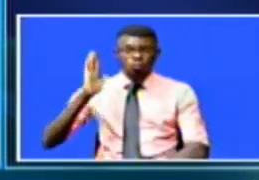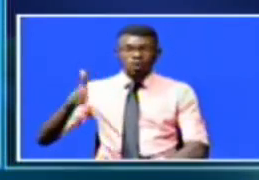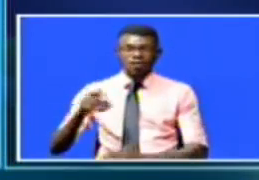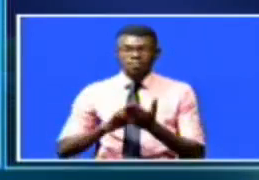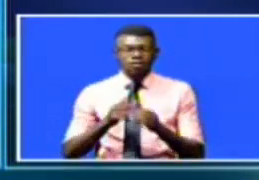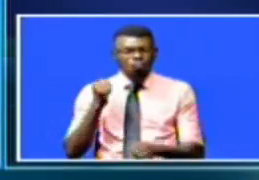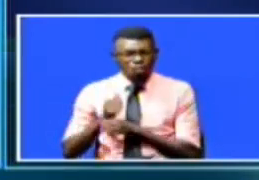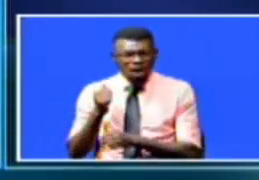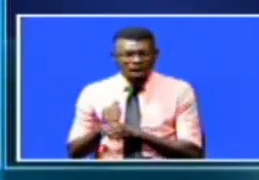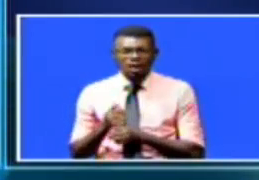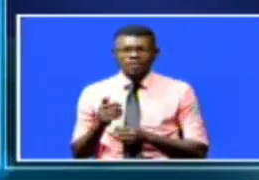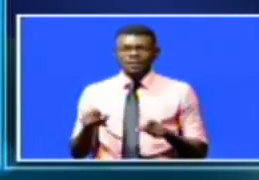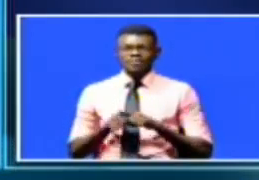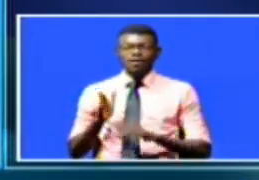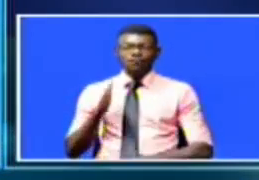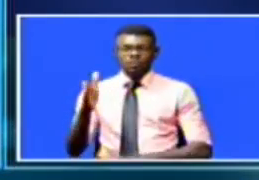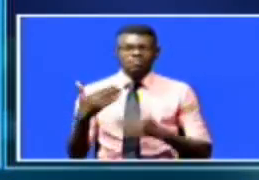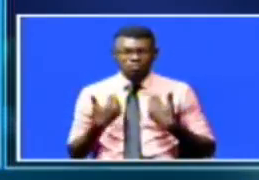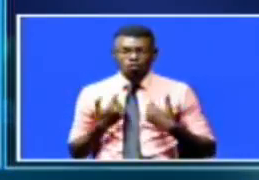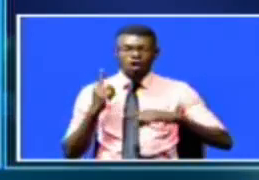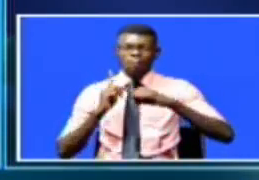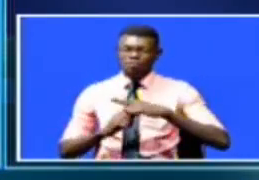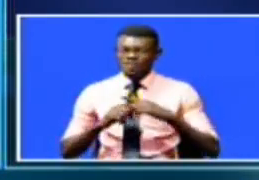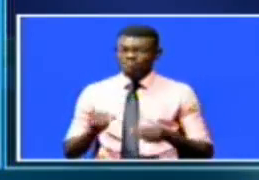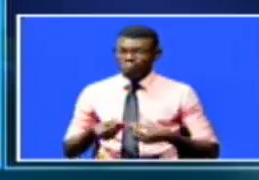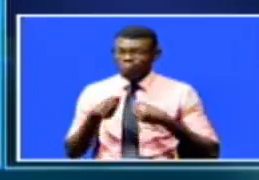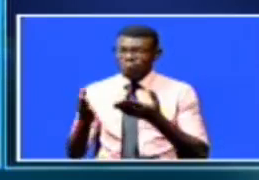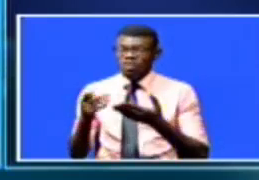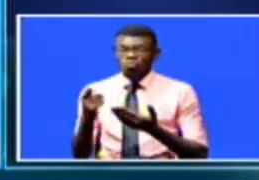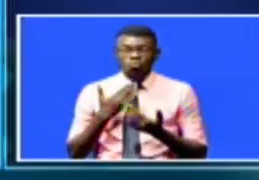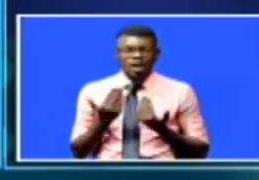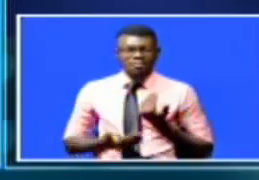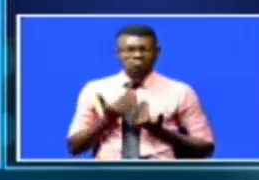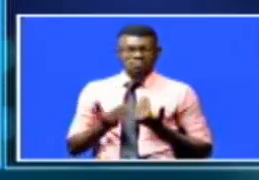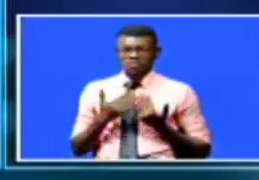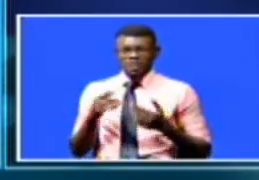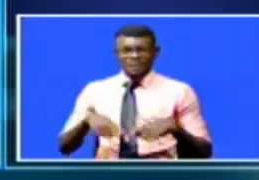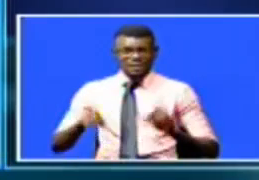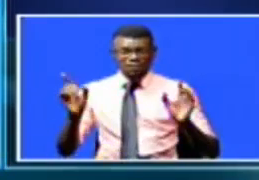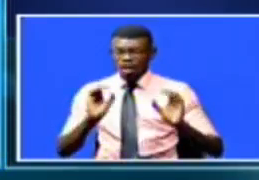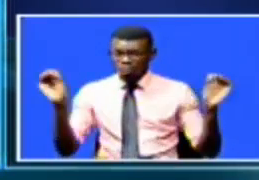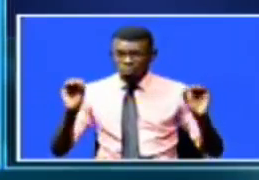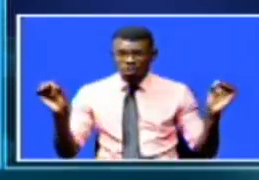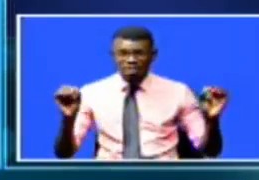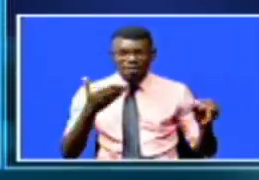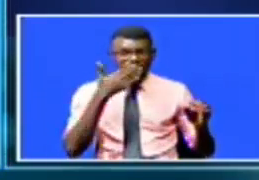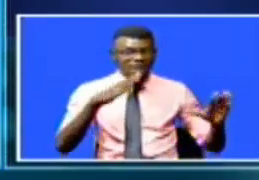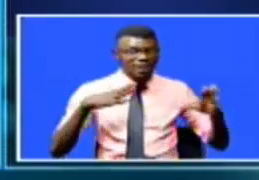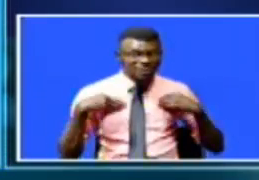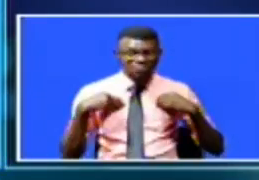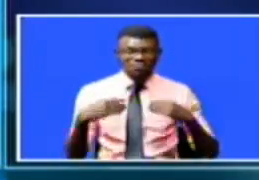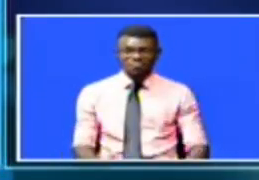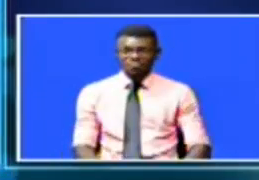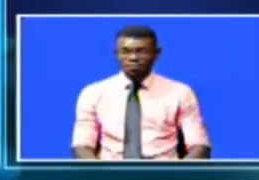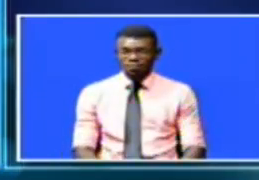others what you want done unto you. So don't always apply things to favor you. Accept. You know, because when it comes